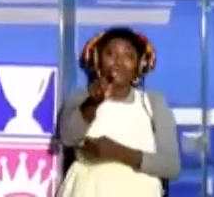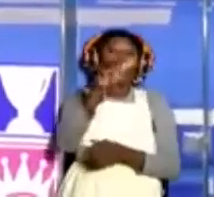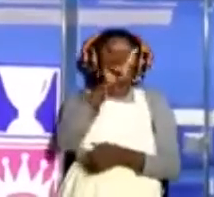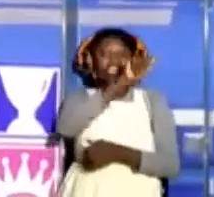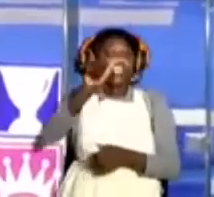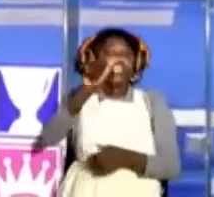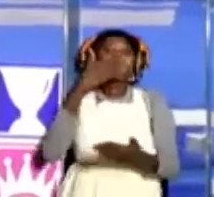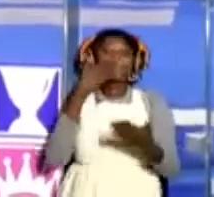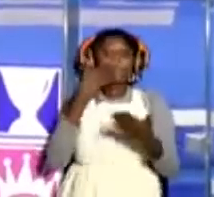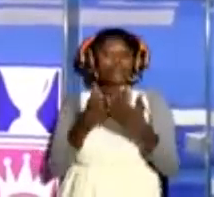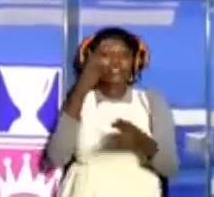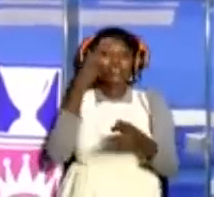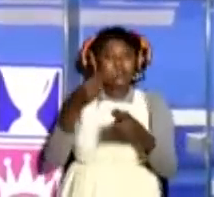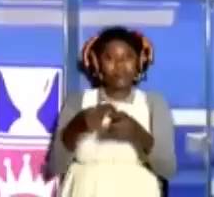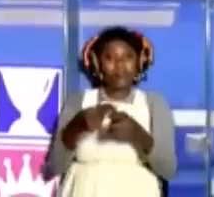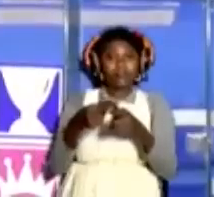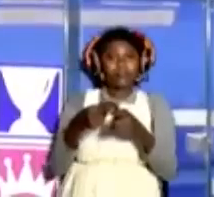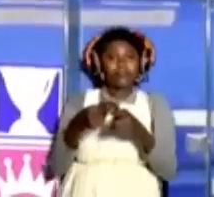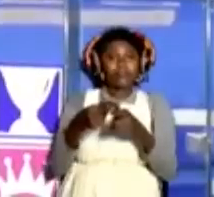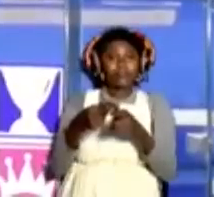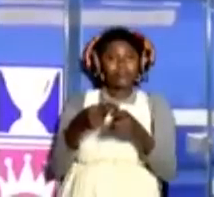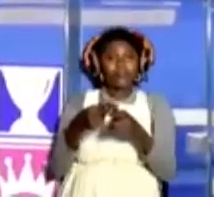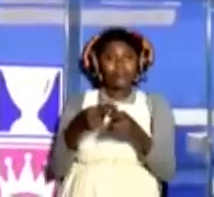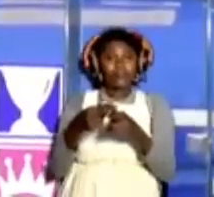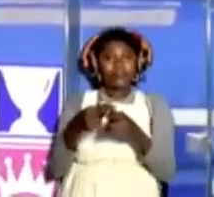A good name.